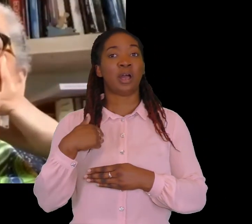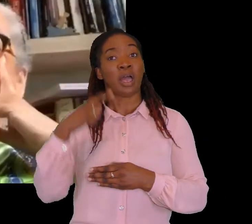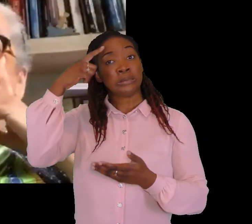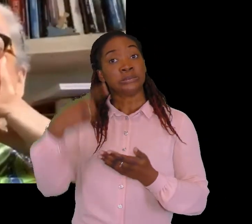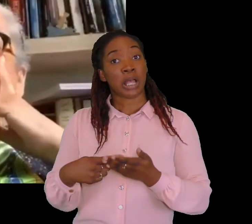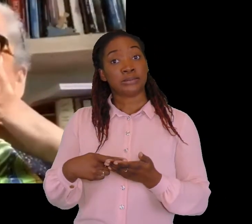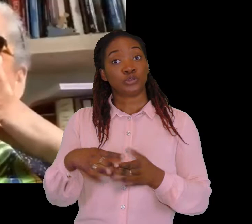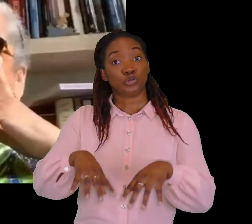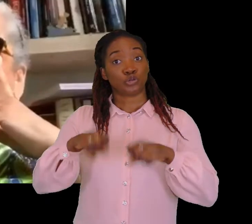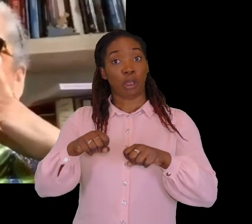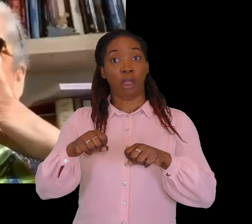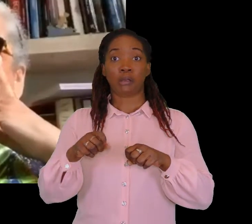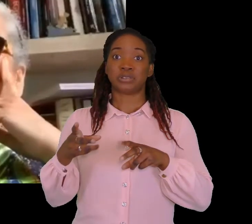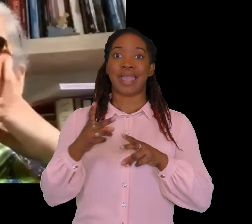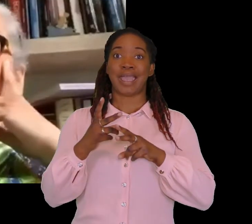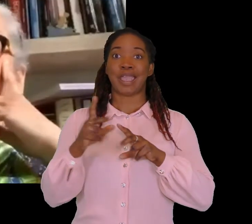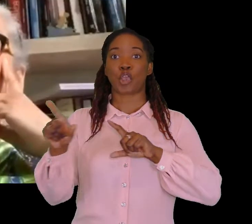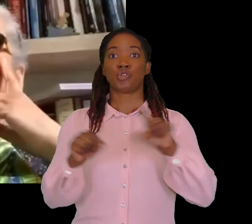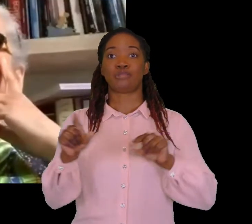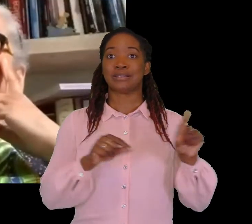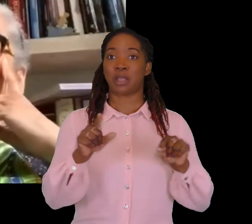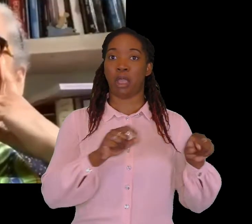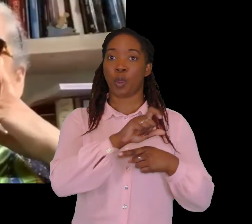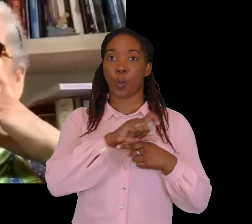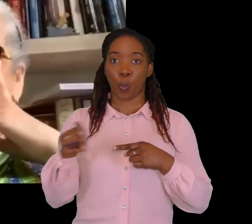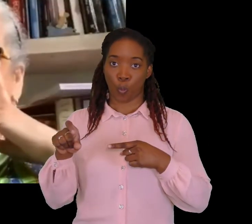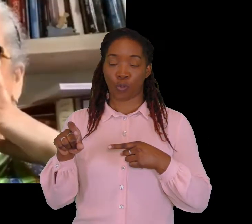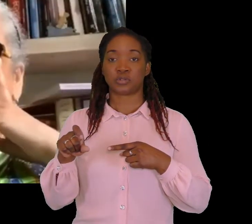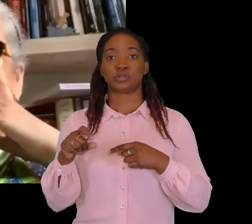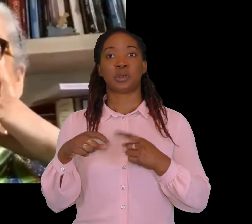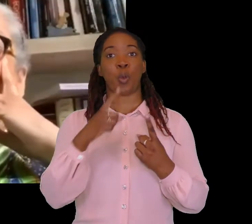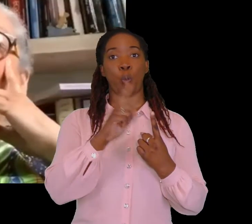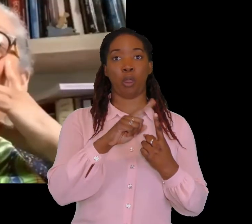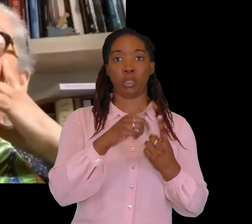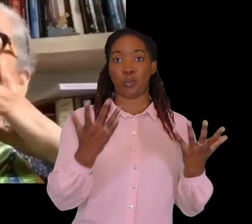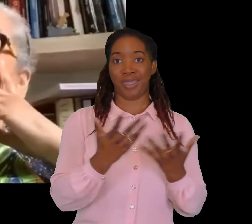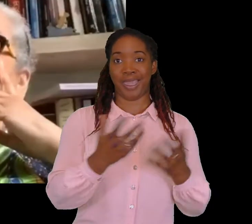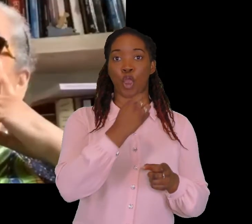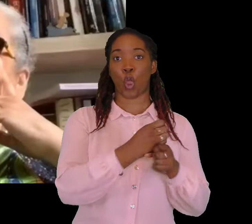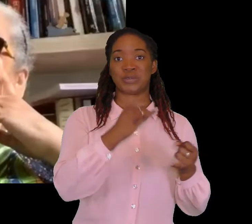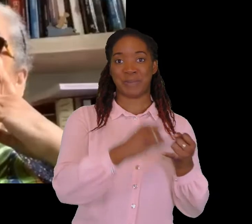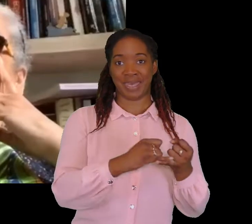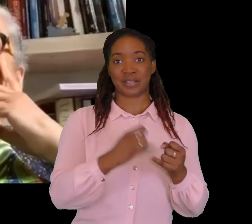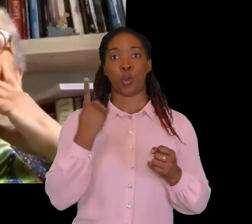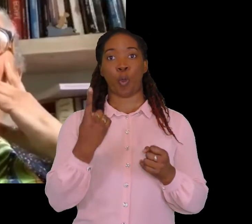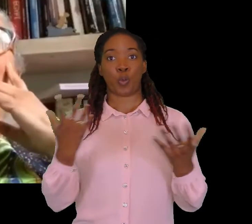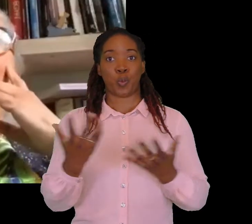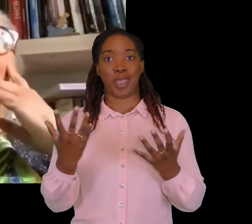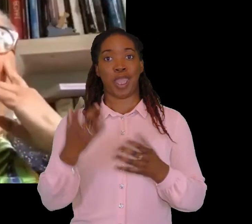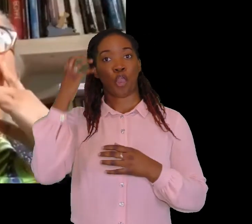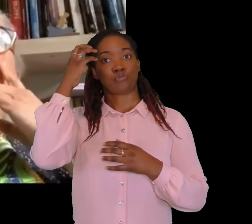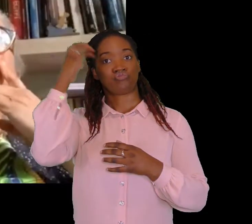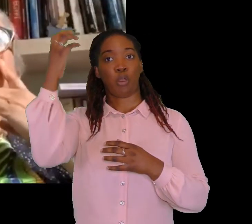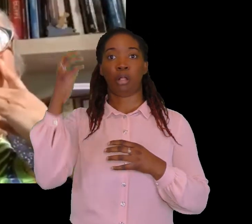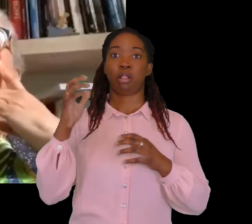decided to start a curator course. One was at Goldsmiths, one was at the Royal College,